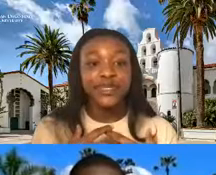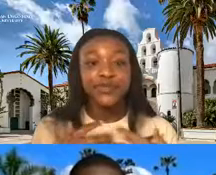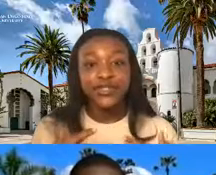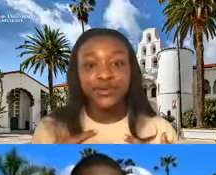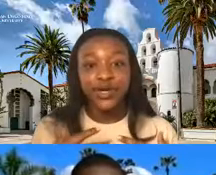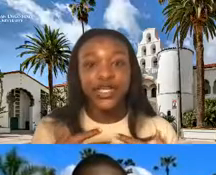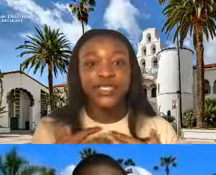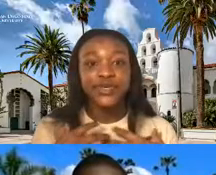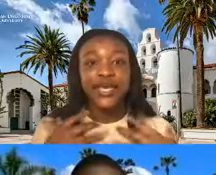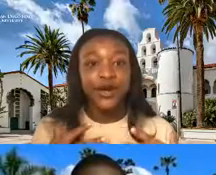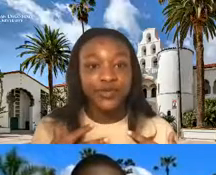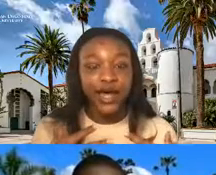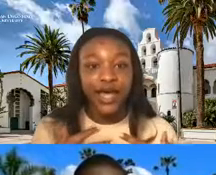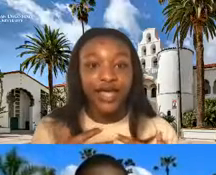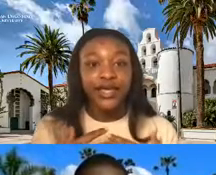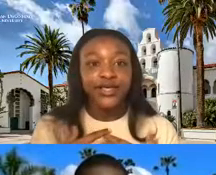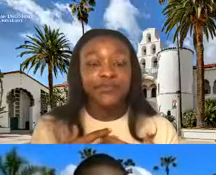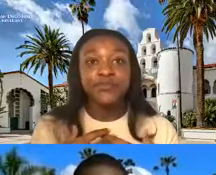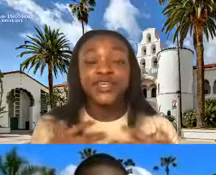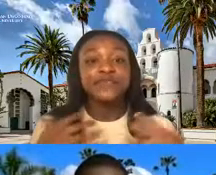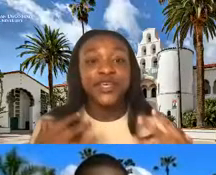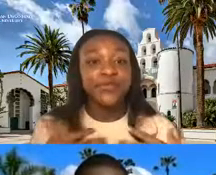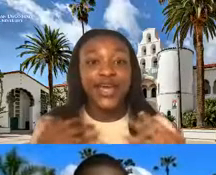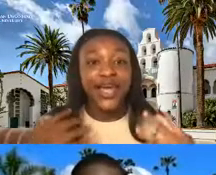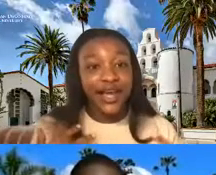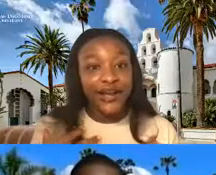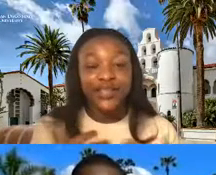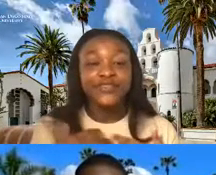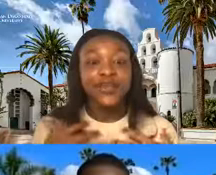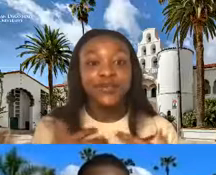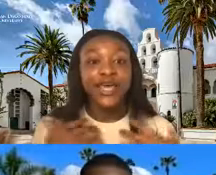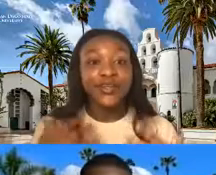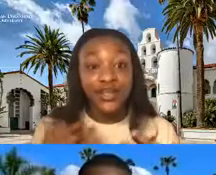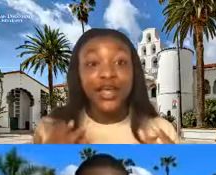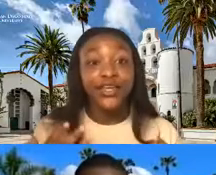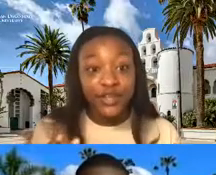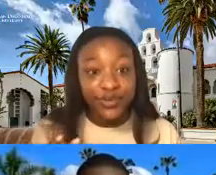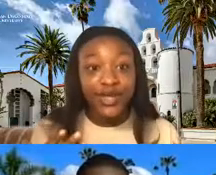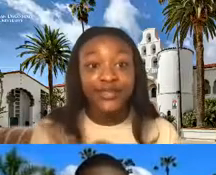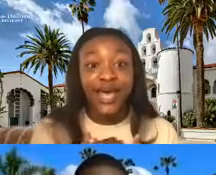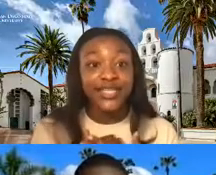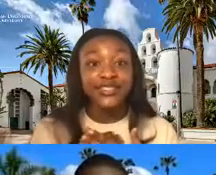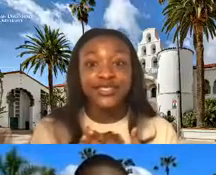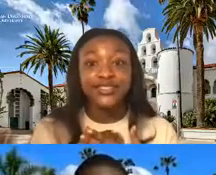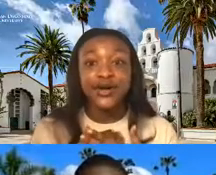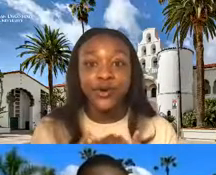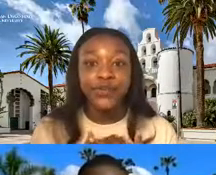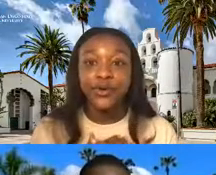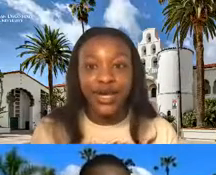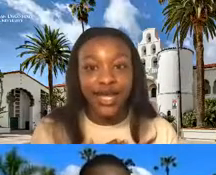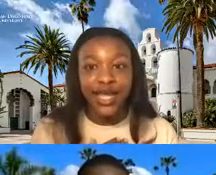to be mentored and to be helped by these people that care and these people that look like you. Like, that's just